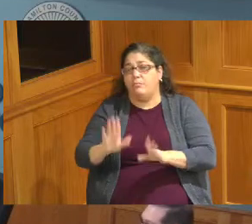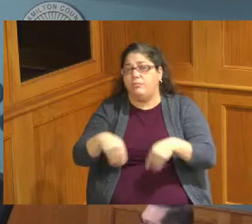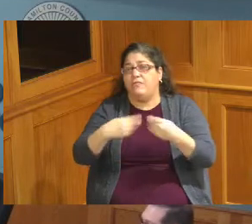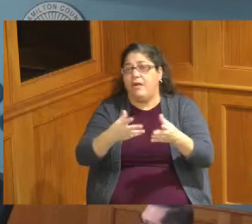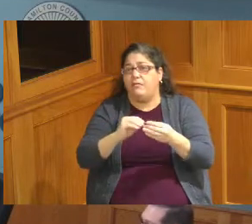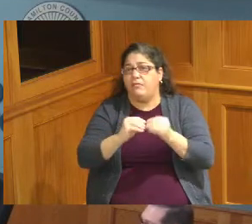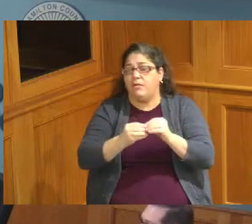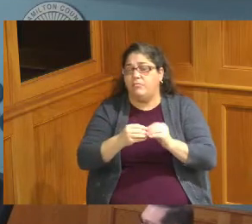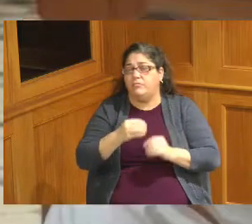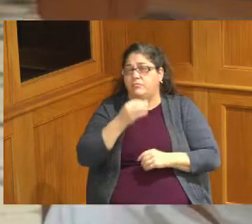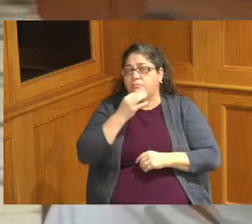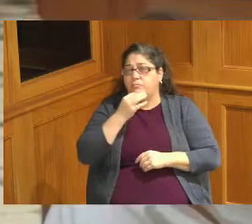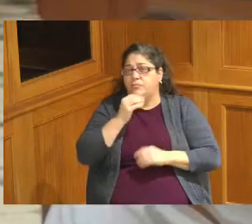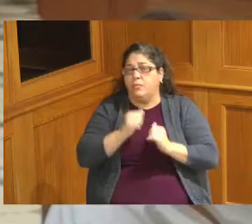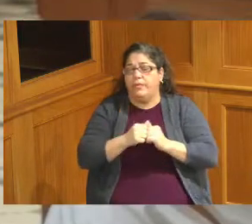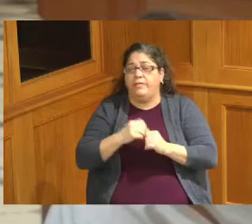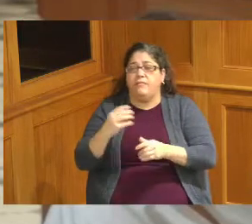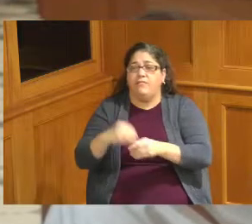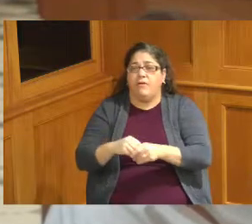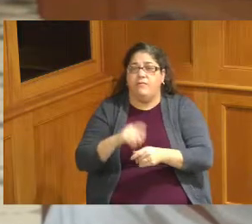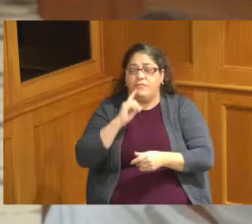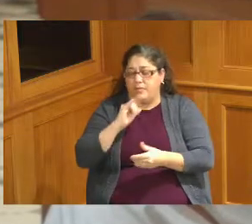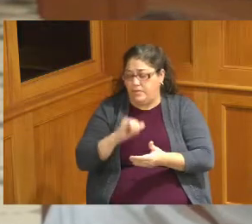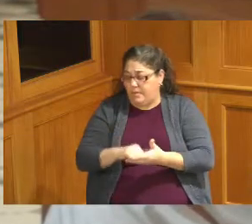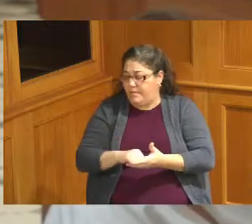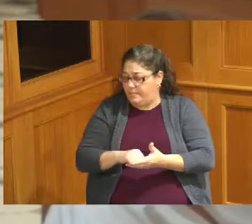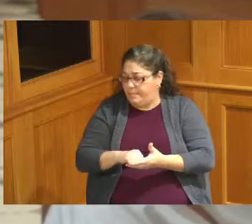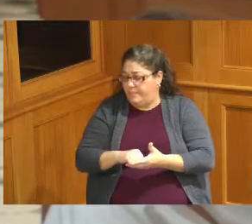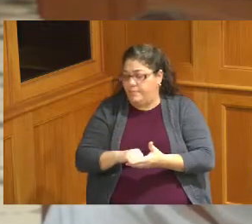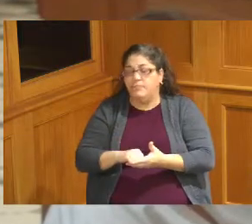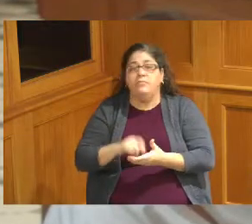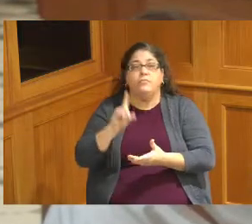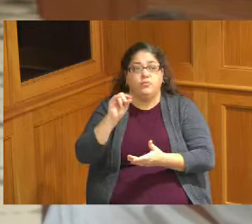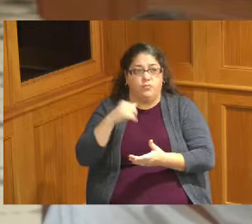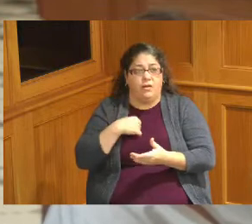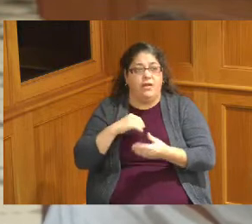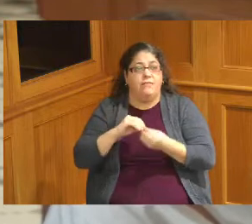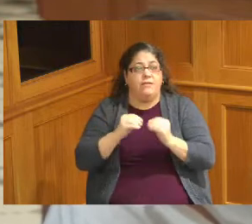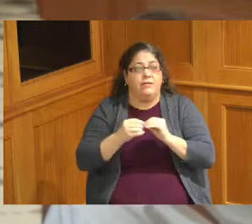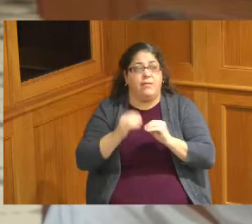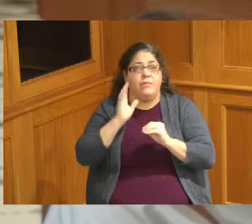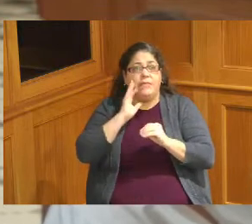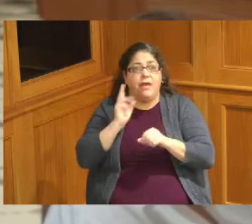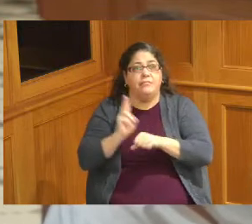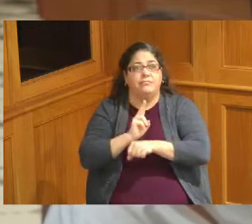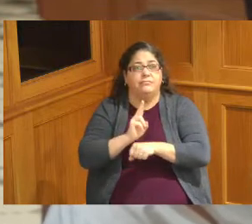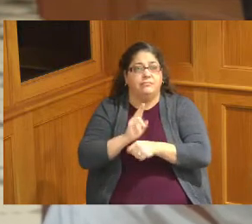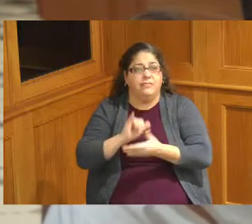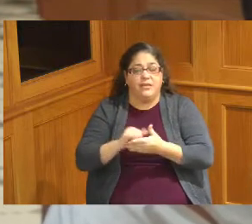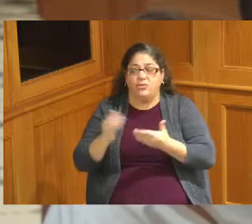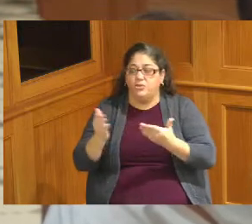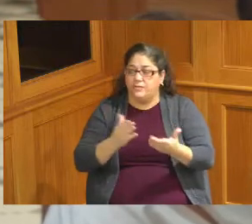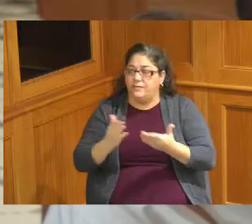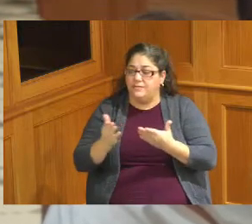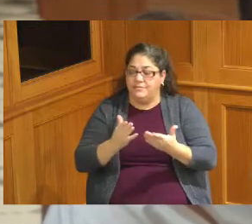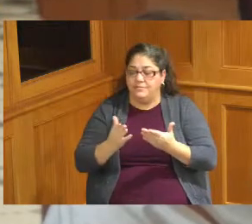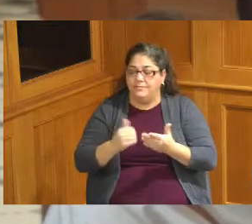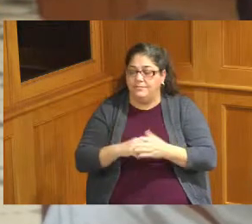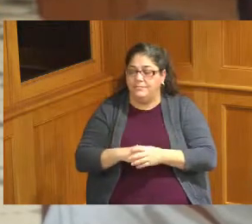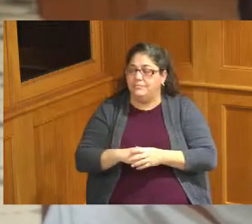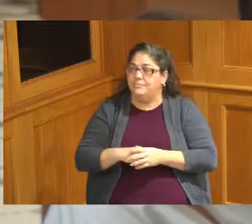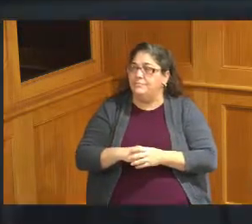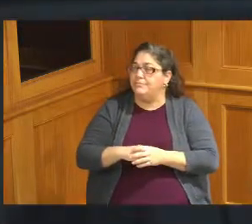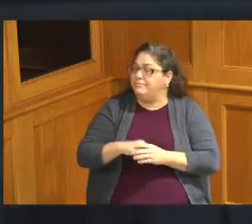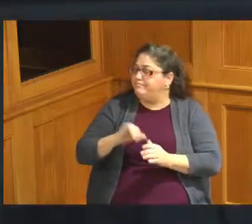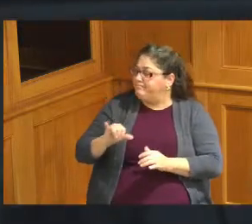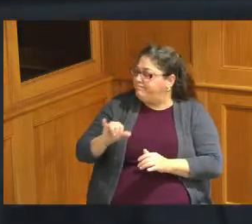the numbers that show the participation, but we do have a number that have taken advantage of that program. Yeah, I would love to see that, and then